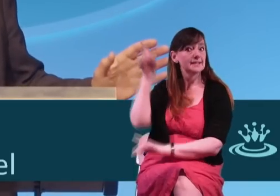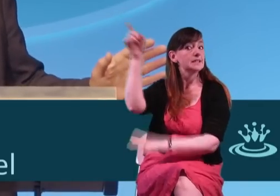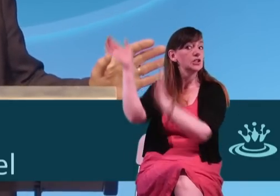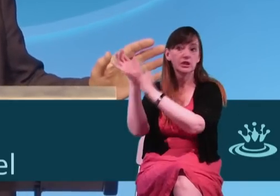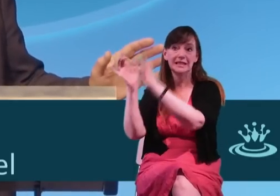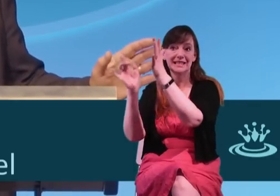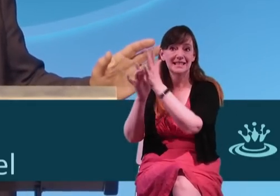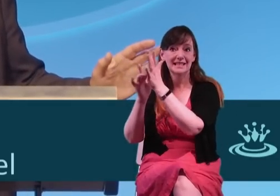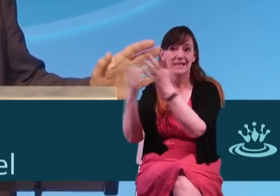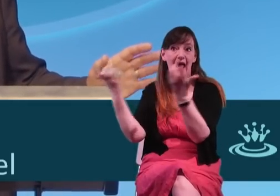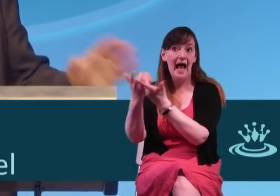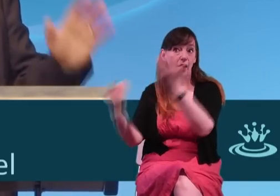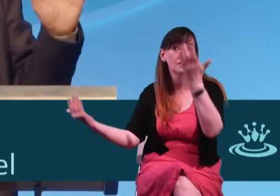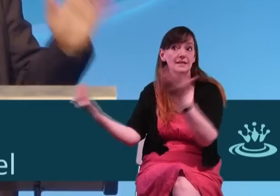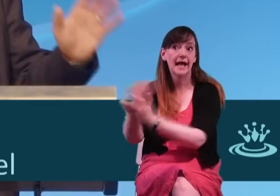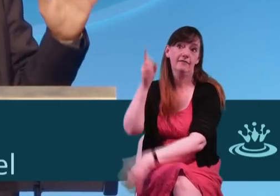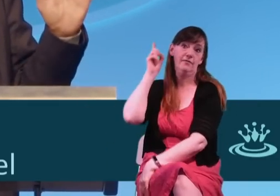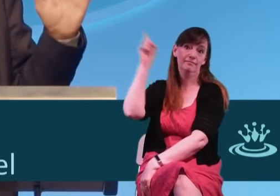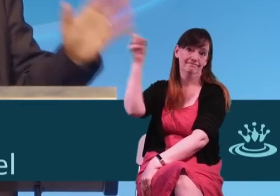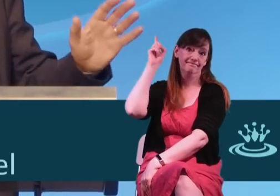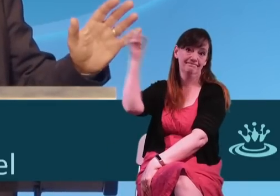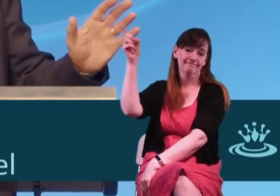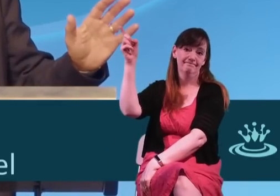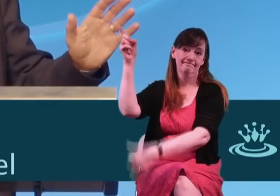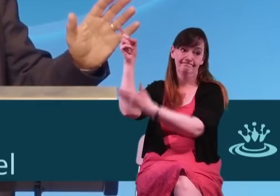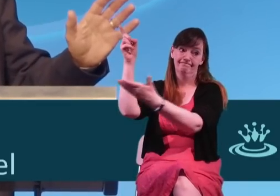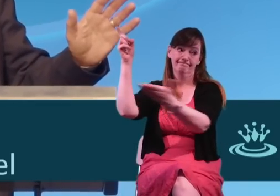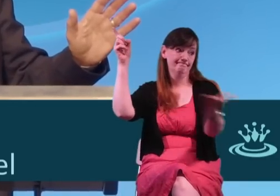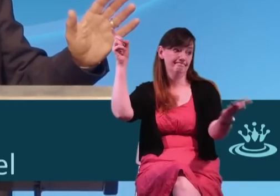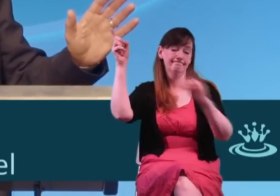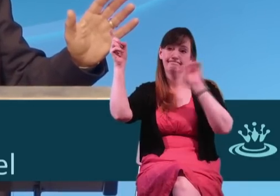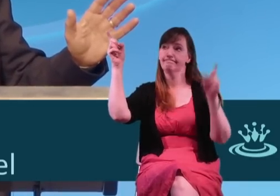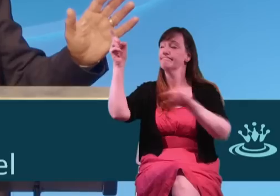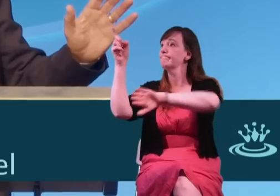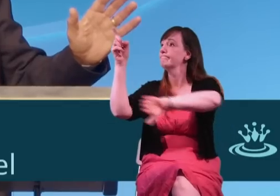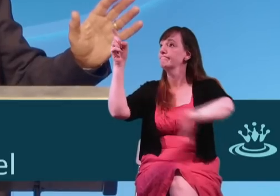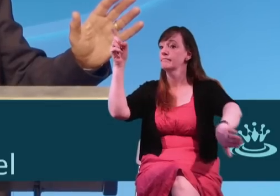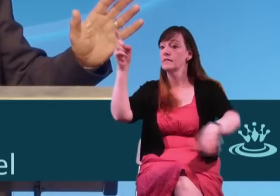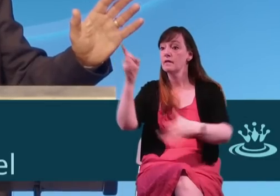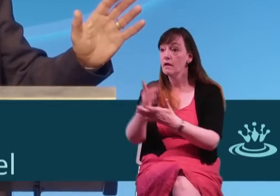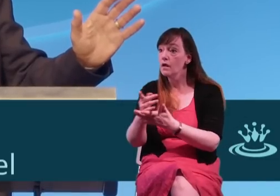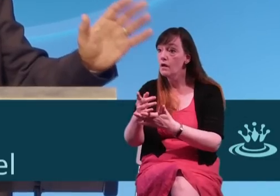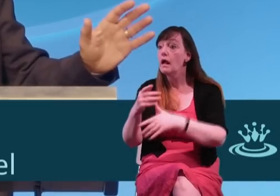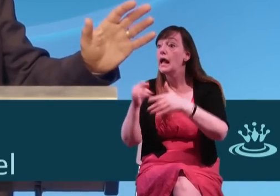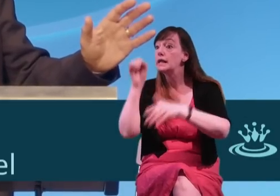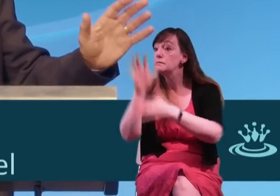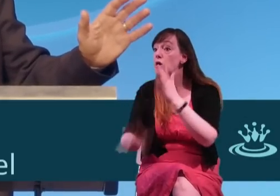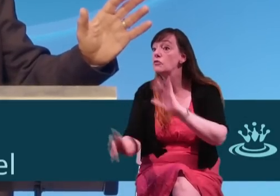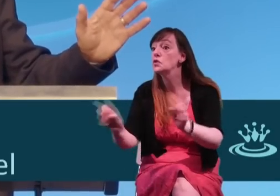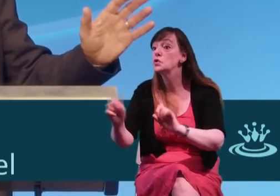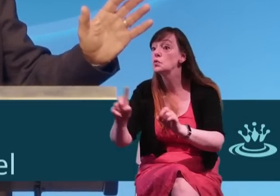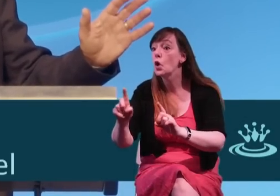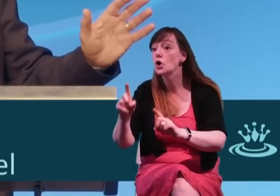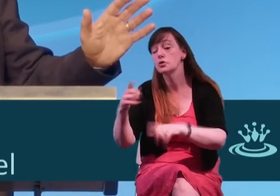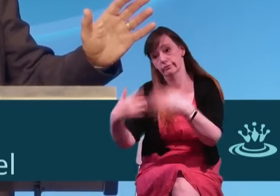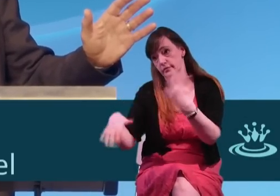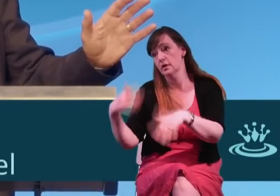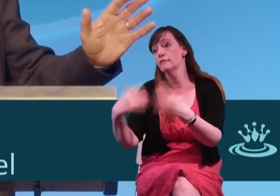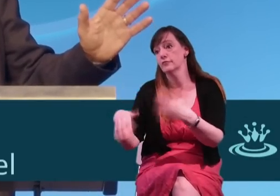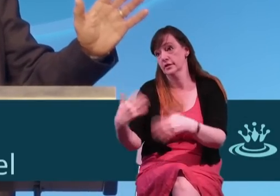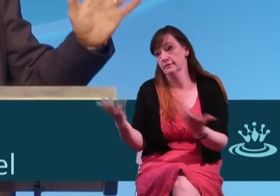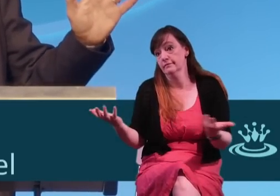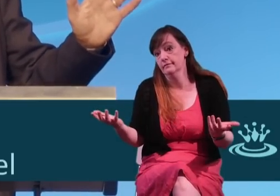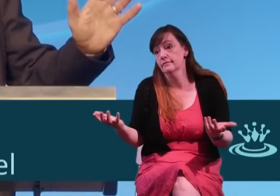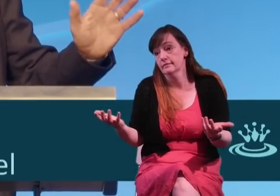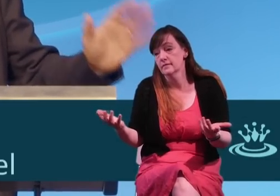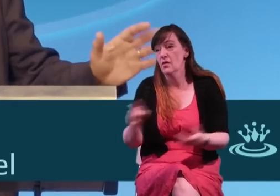other way in which you can be saved, then don't look for a warm welcome when you arrive next Thursday with your two pushchairs and your seven little